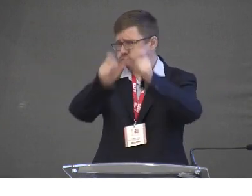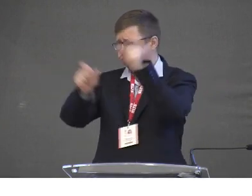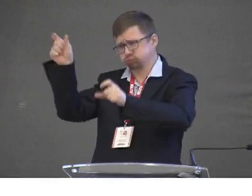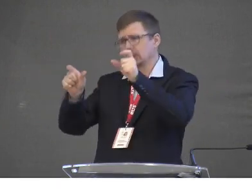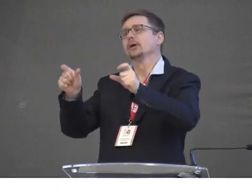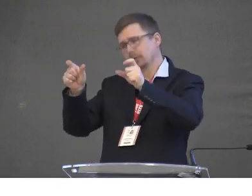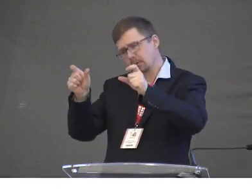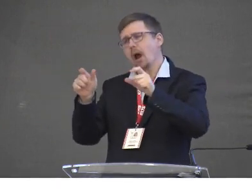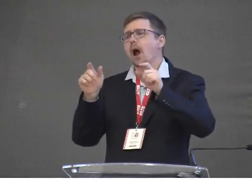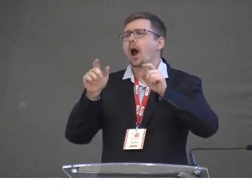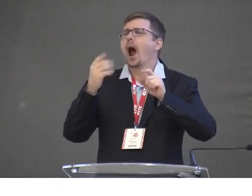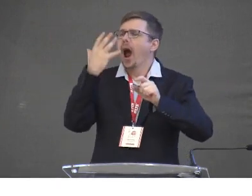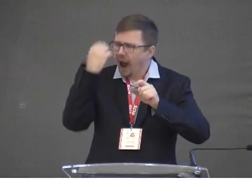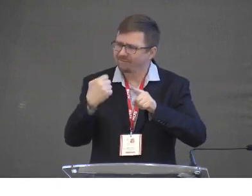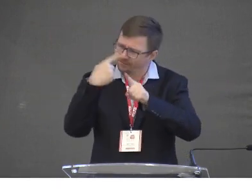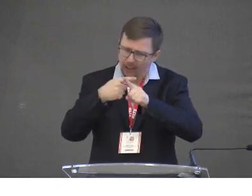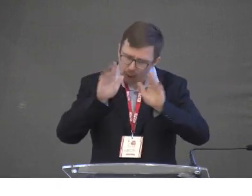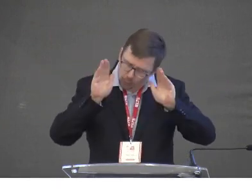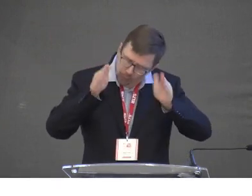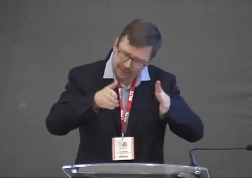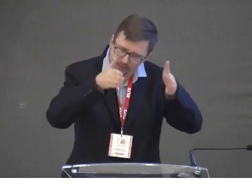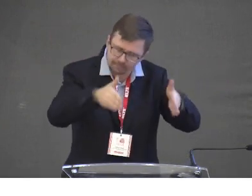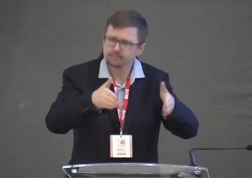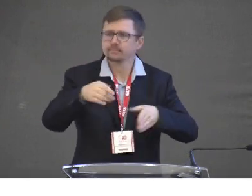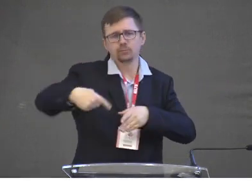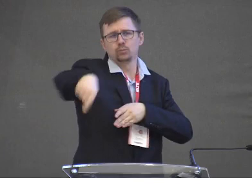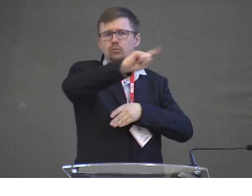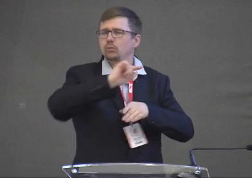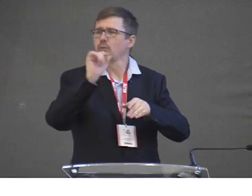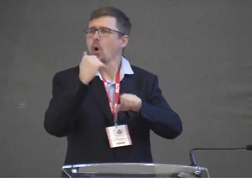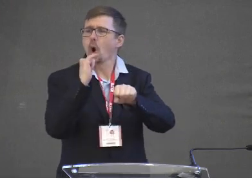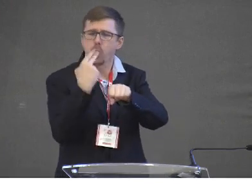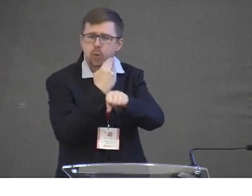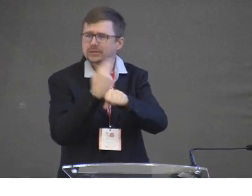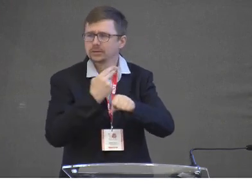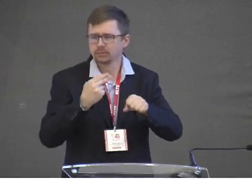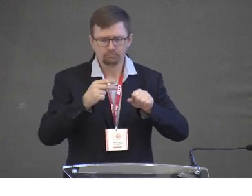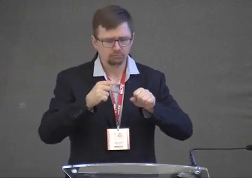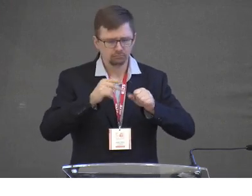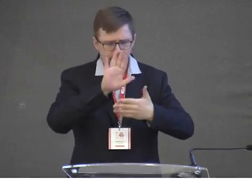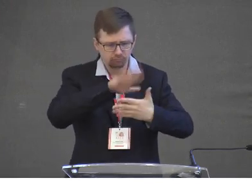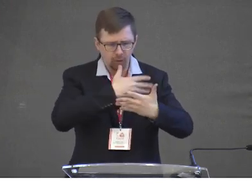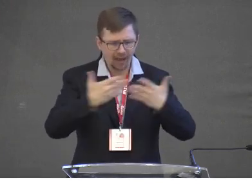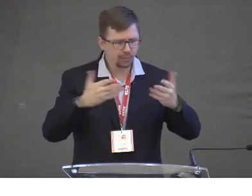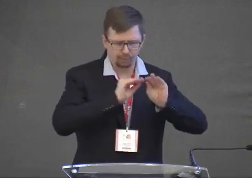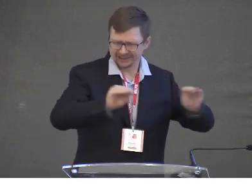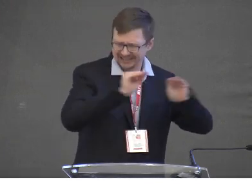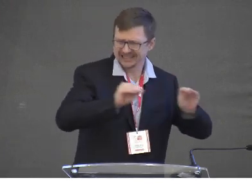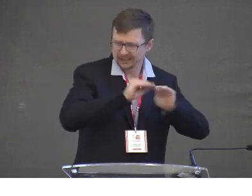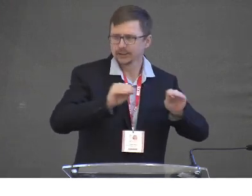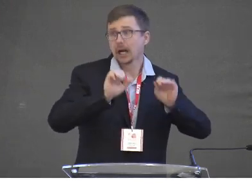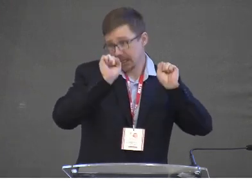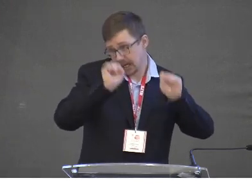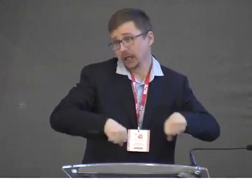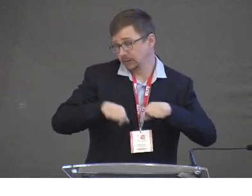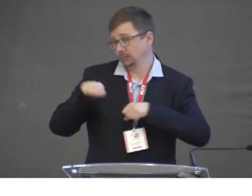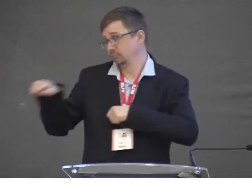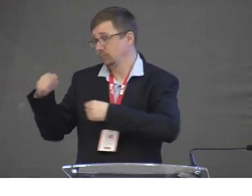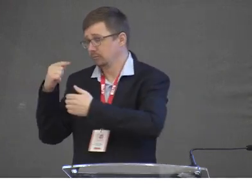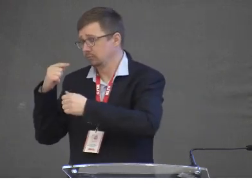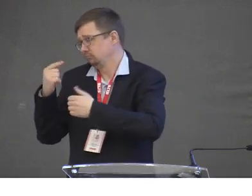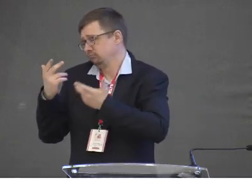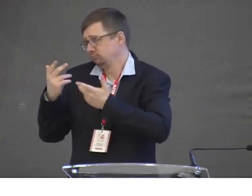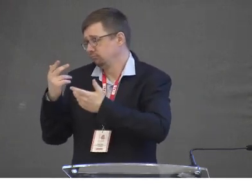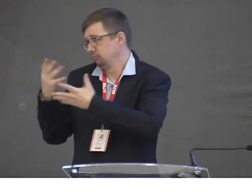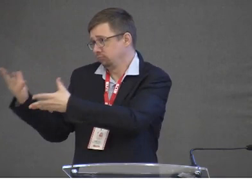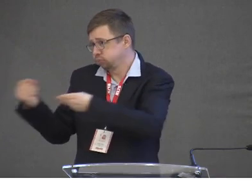And this reference level descriptor of Czech Sign Language for levels A1 until B2 can be used by anyone, by sign